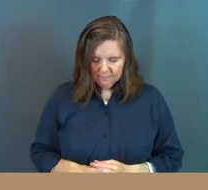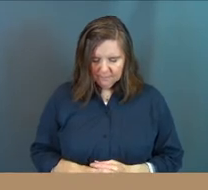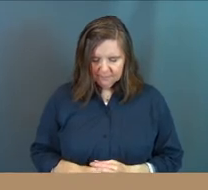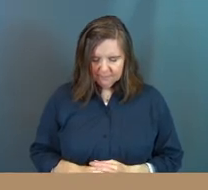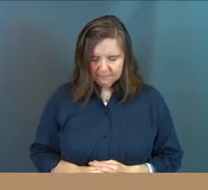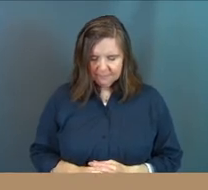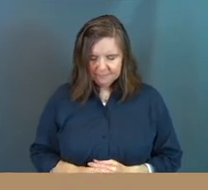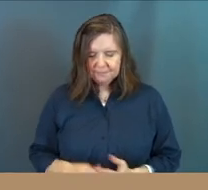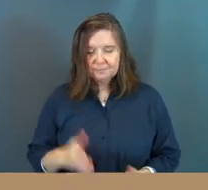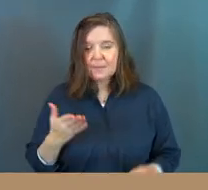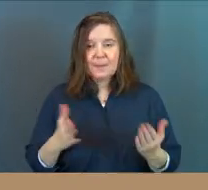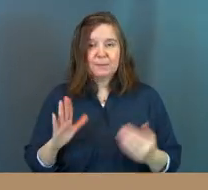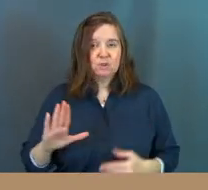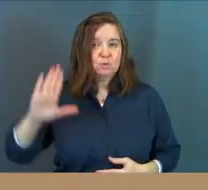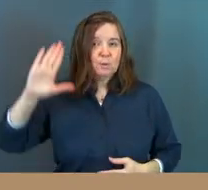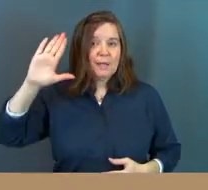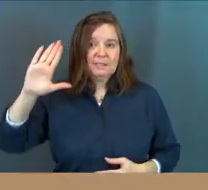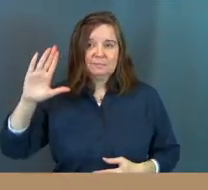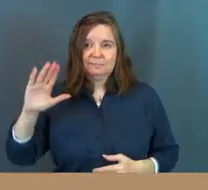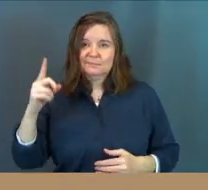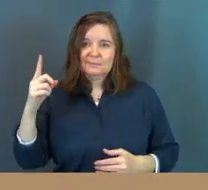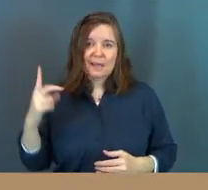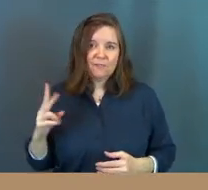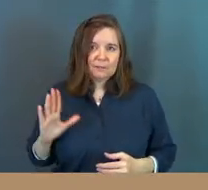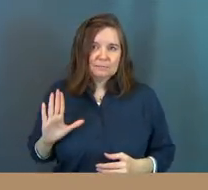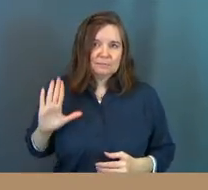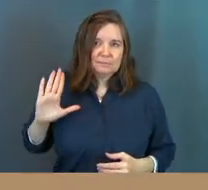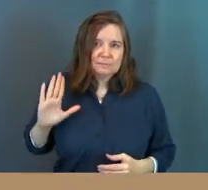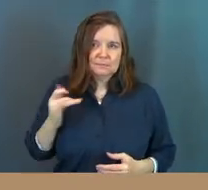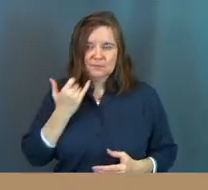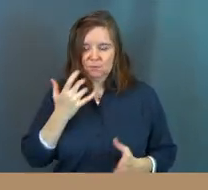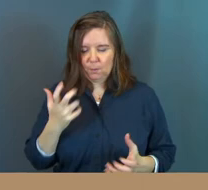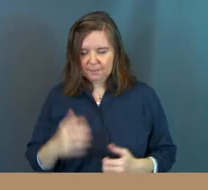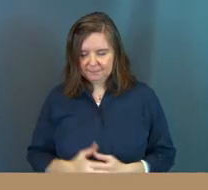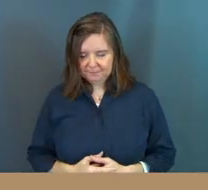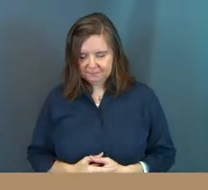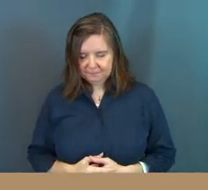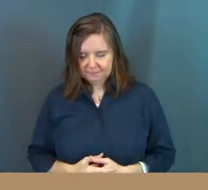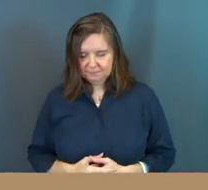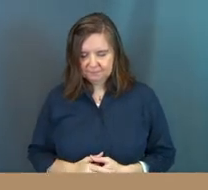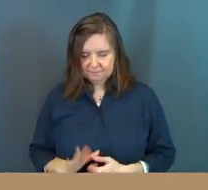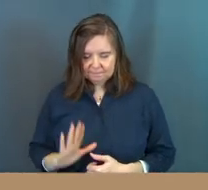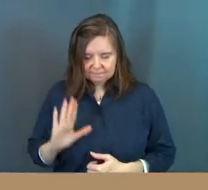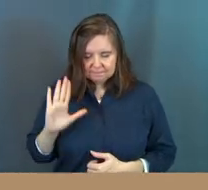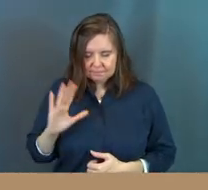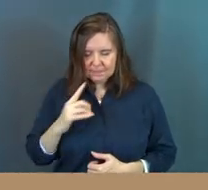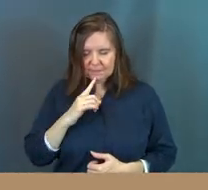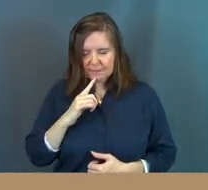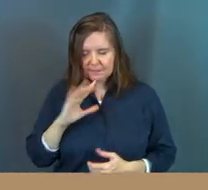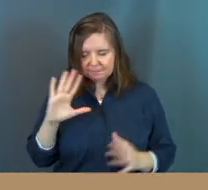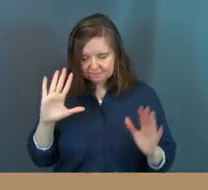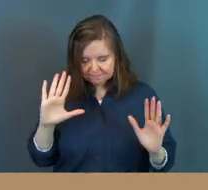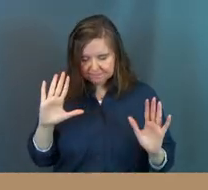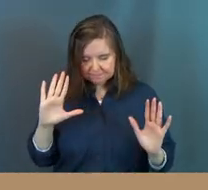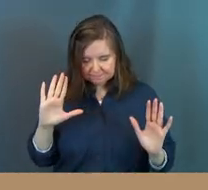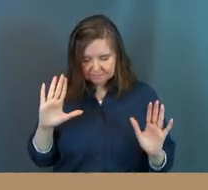And maybe you would just raise a hand, and you can raise it halfway if you want to. You just raise a hand and say, you know